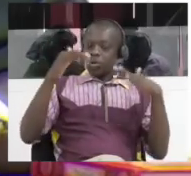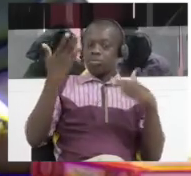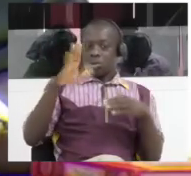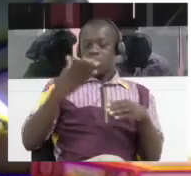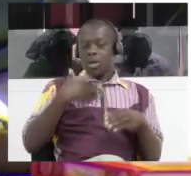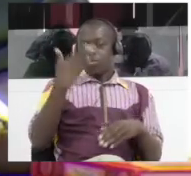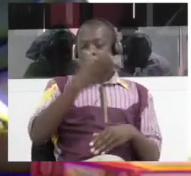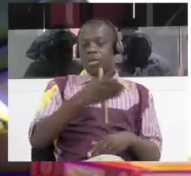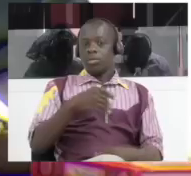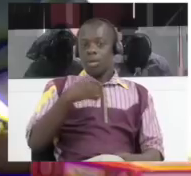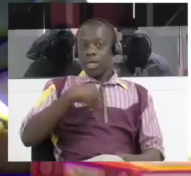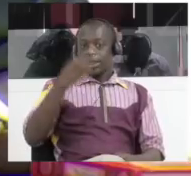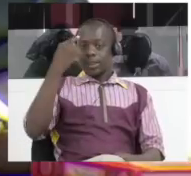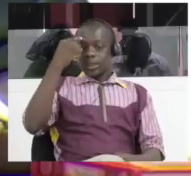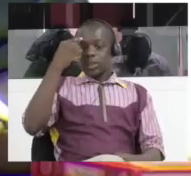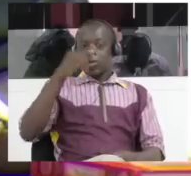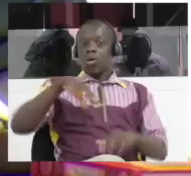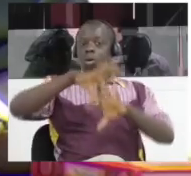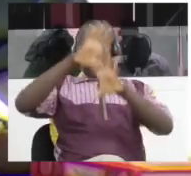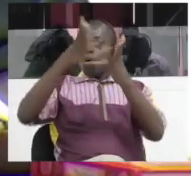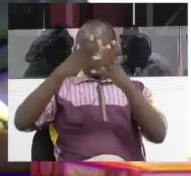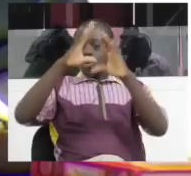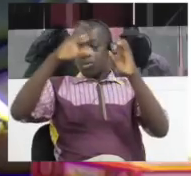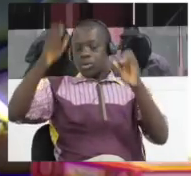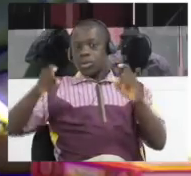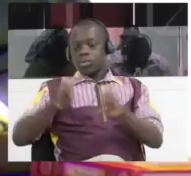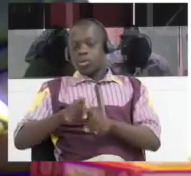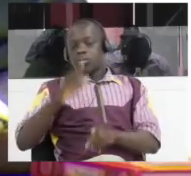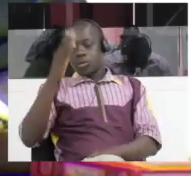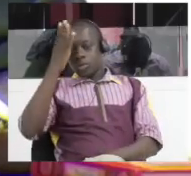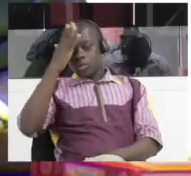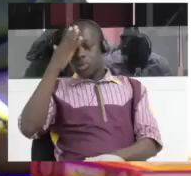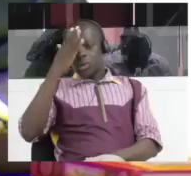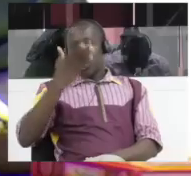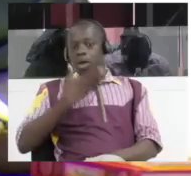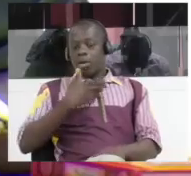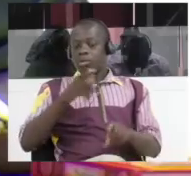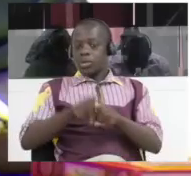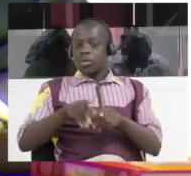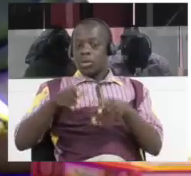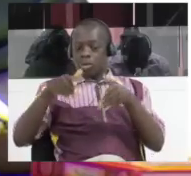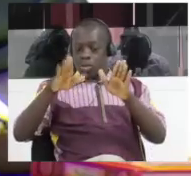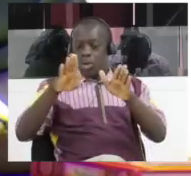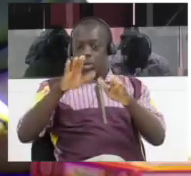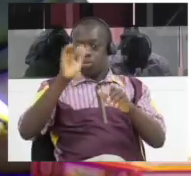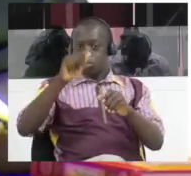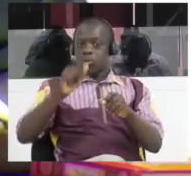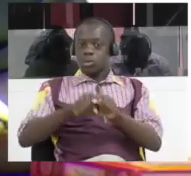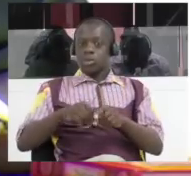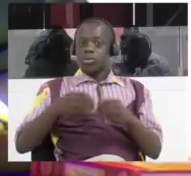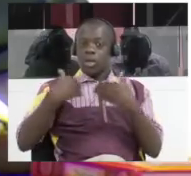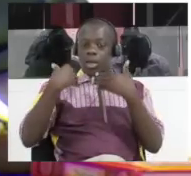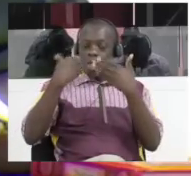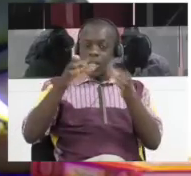available to officers. And then I think all the officers would have known that there was a channel in which